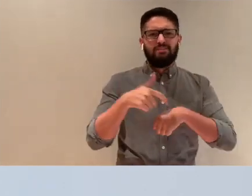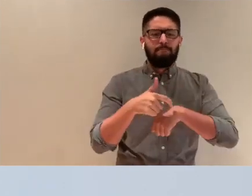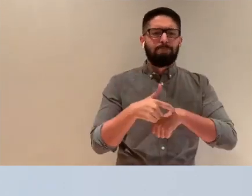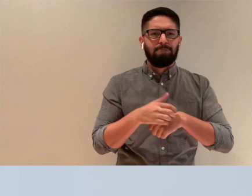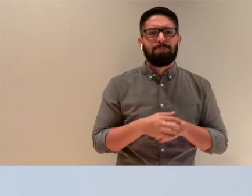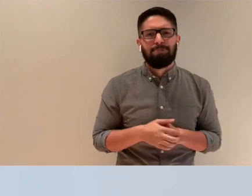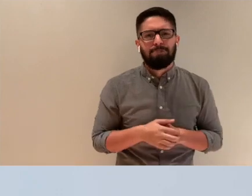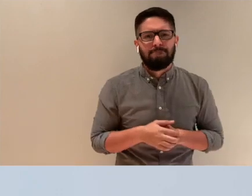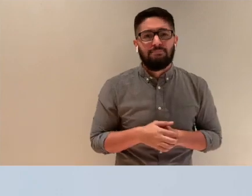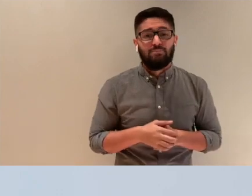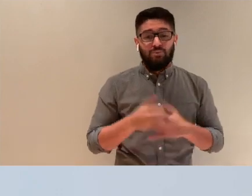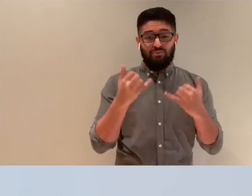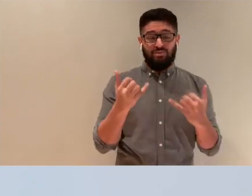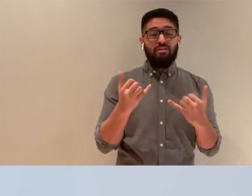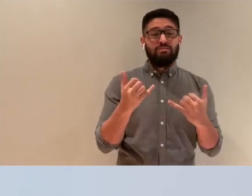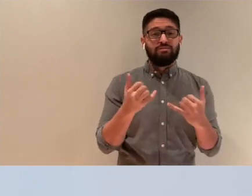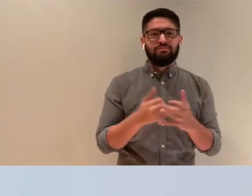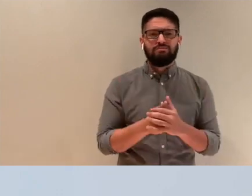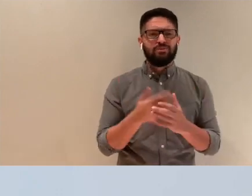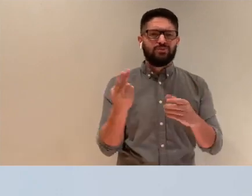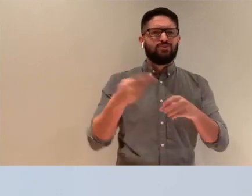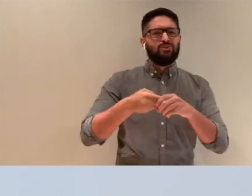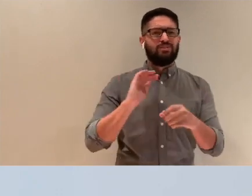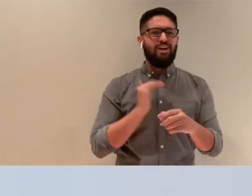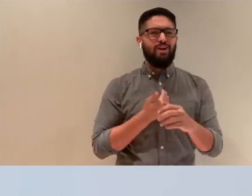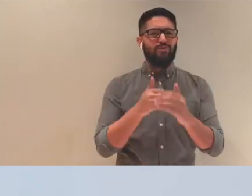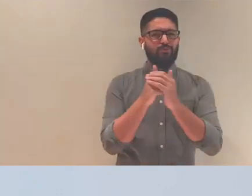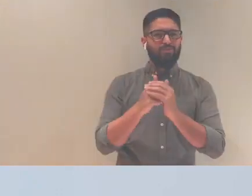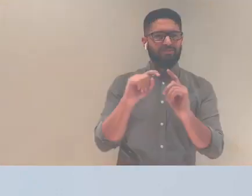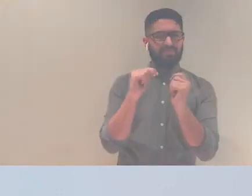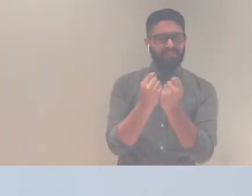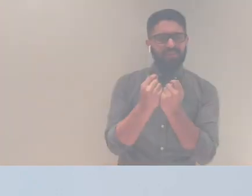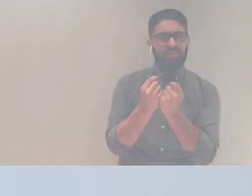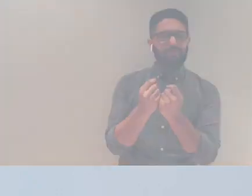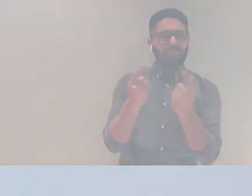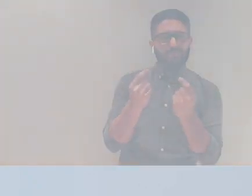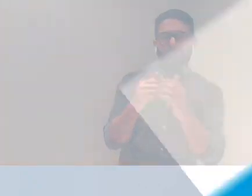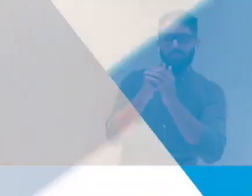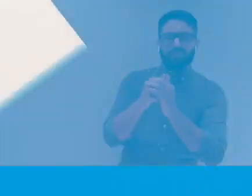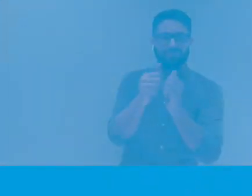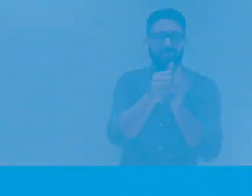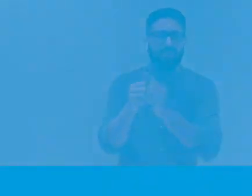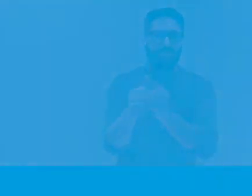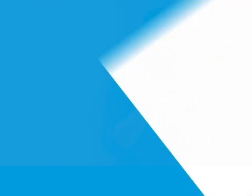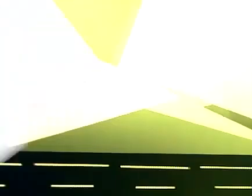And right now, though, let's join our worship team in a time of worship together.